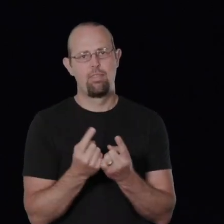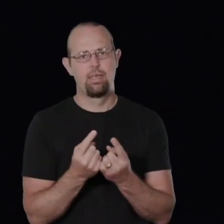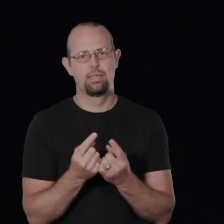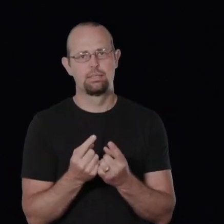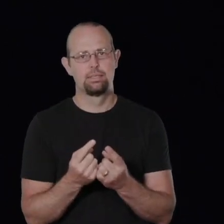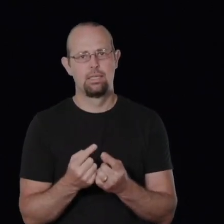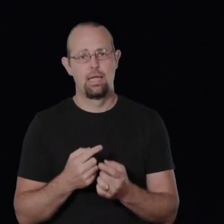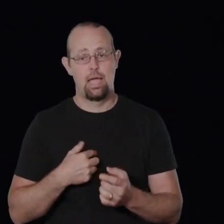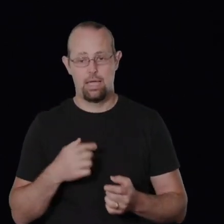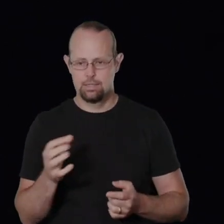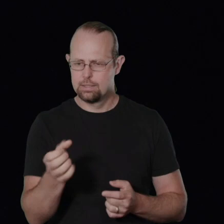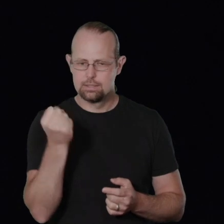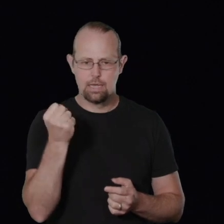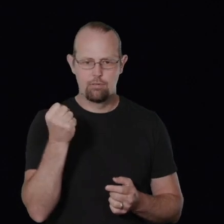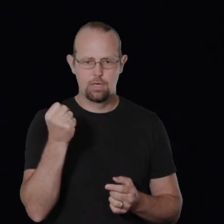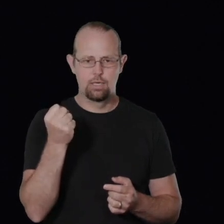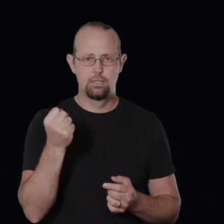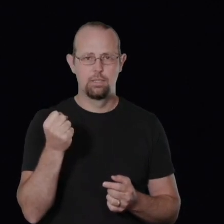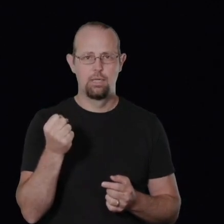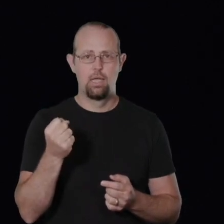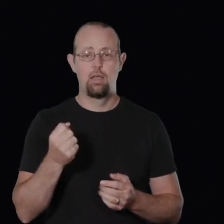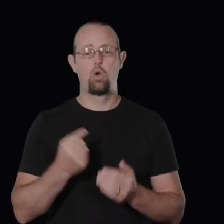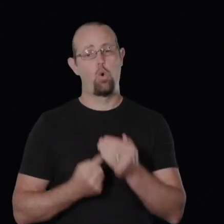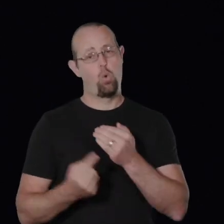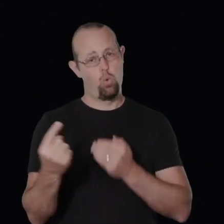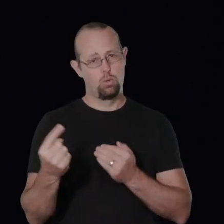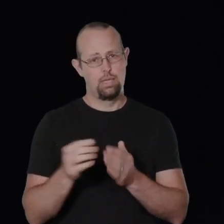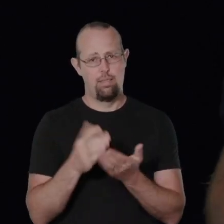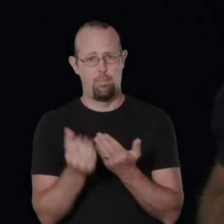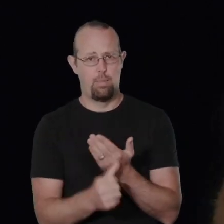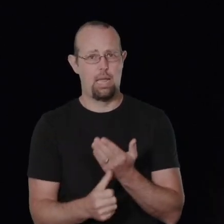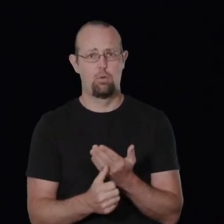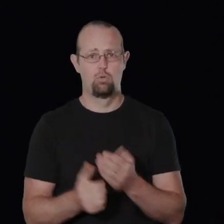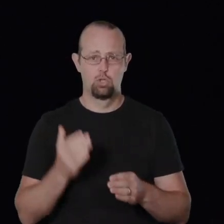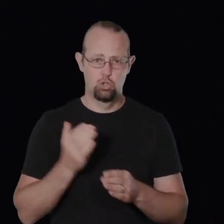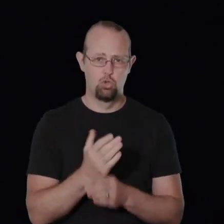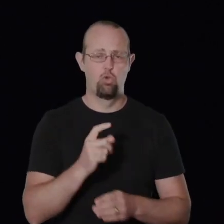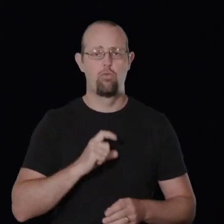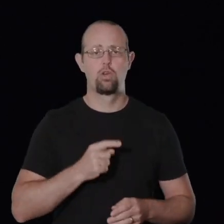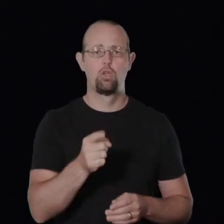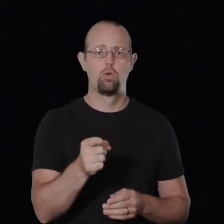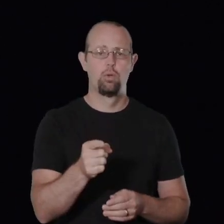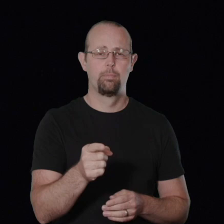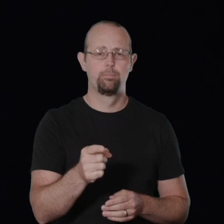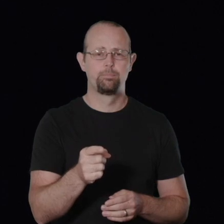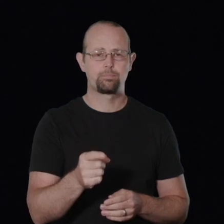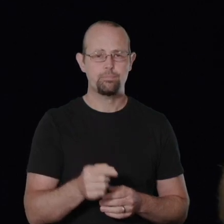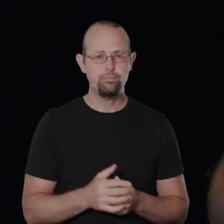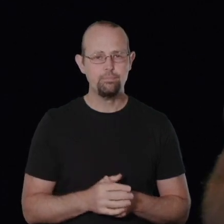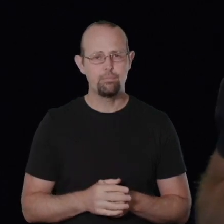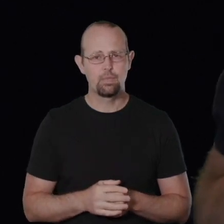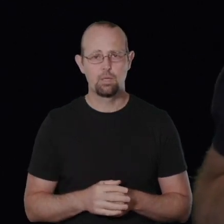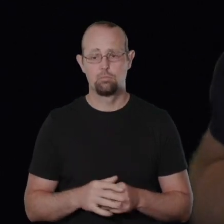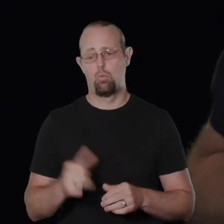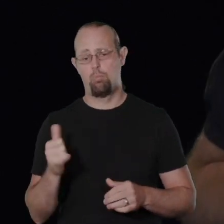days that only God's word can do for you. So you might want to write these seven things down, or you might want to